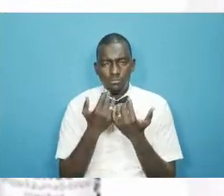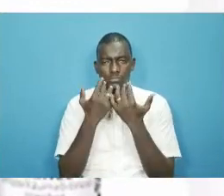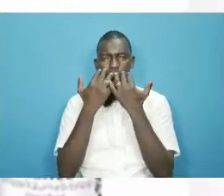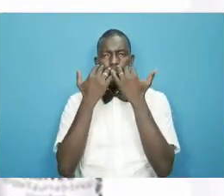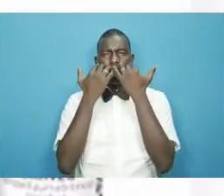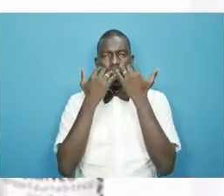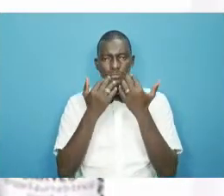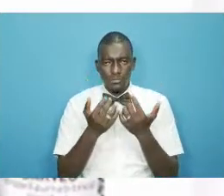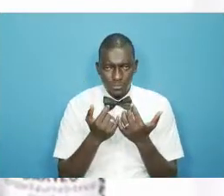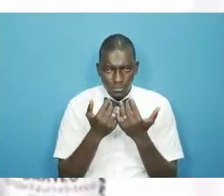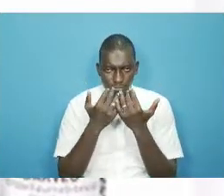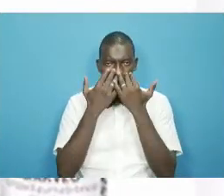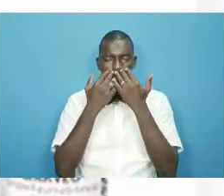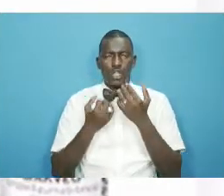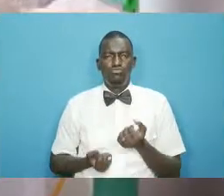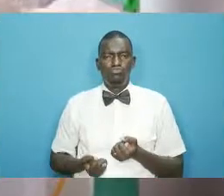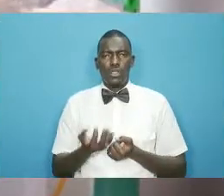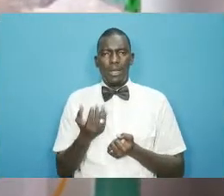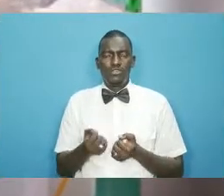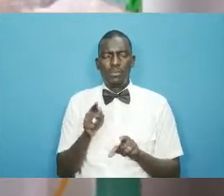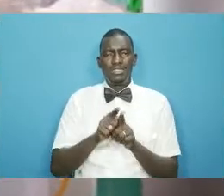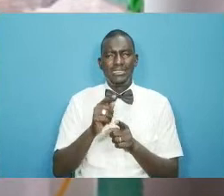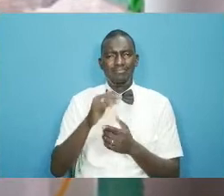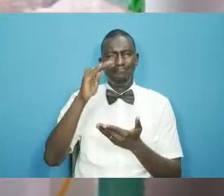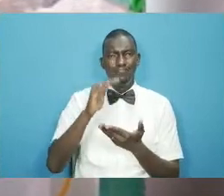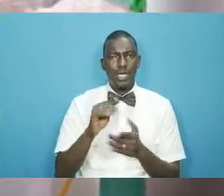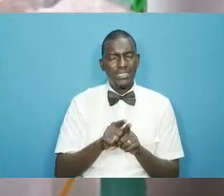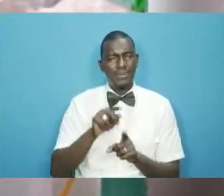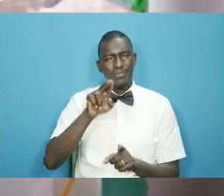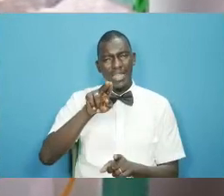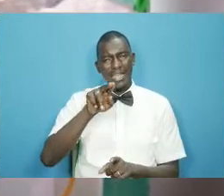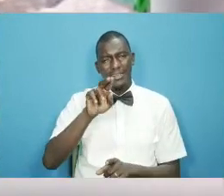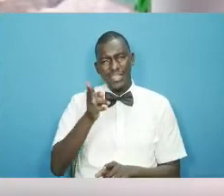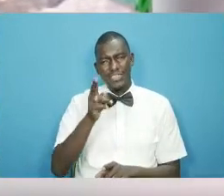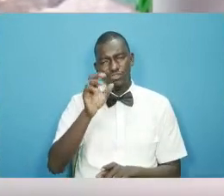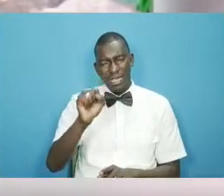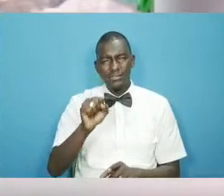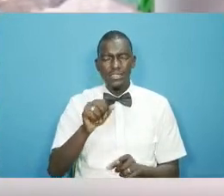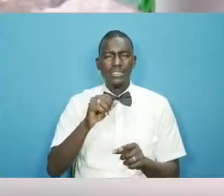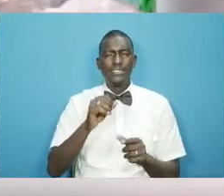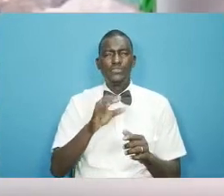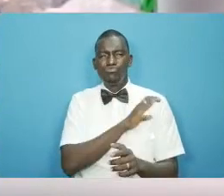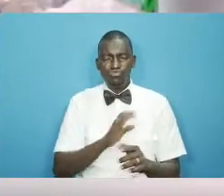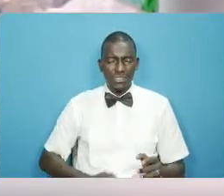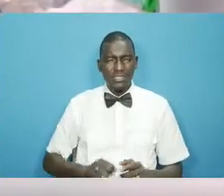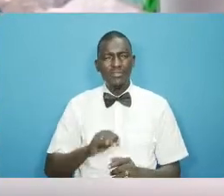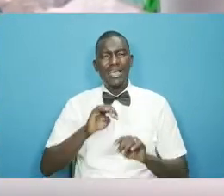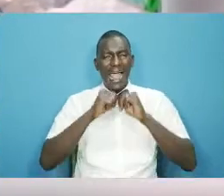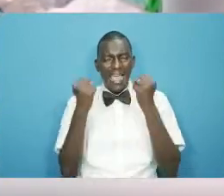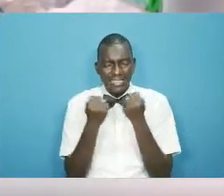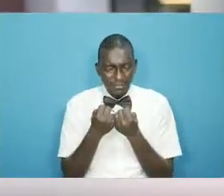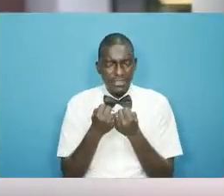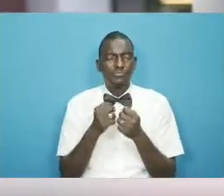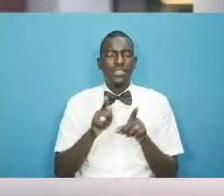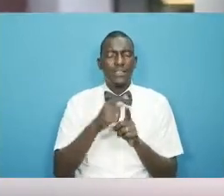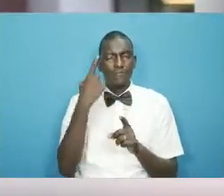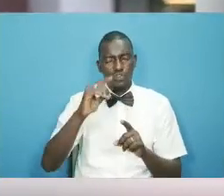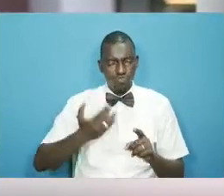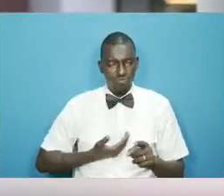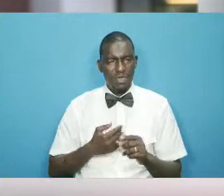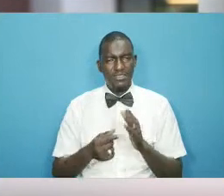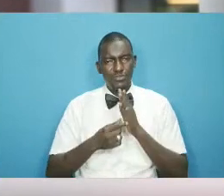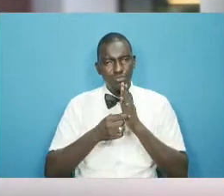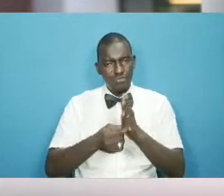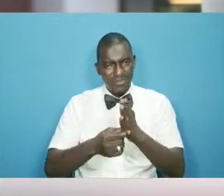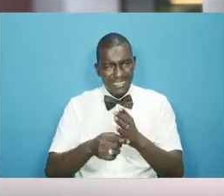people over the next 3 years. NHS Chief Executive Amanda Pritchard, the first woman to head the NHS, said